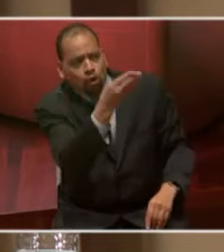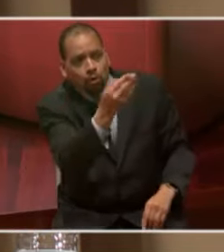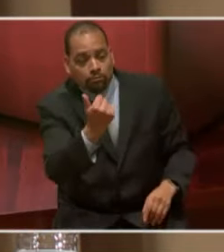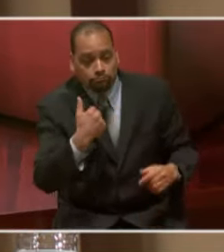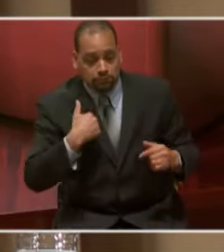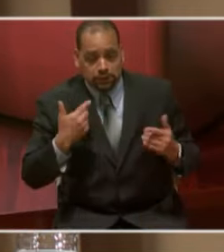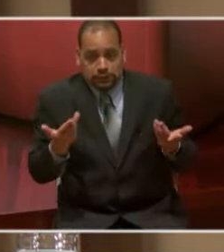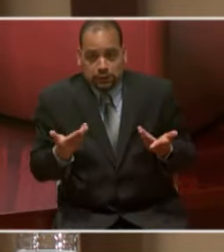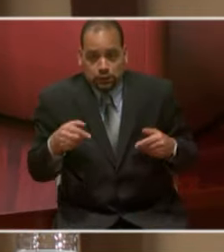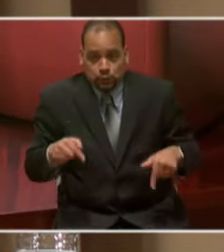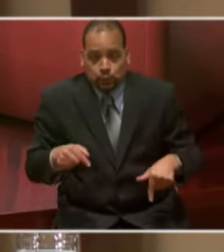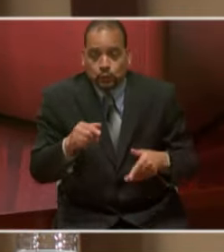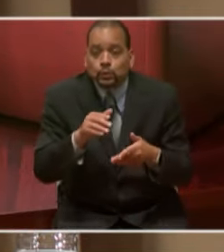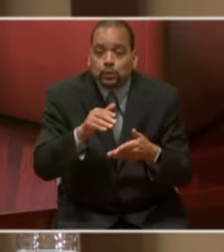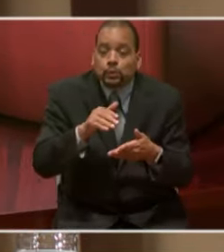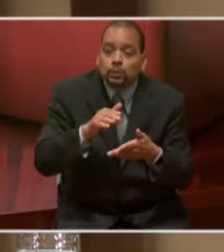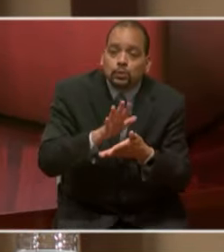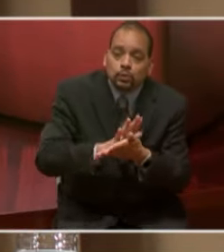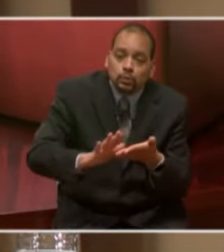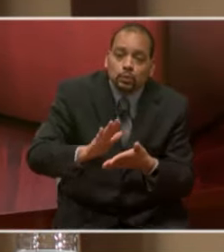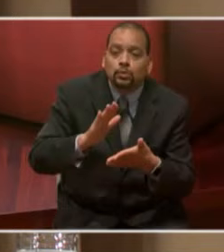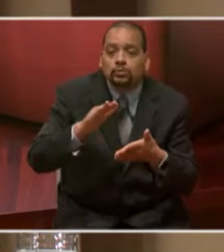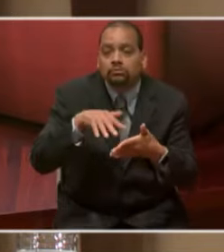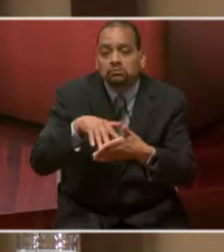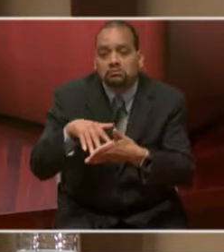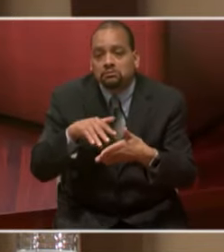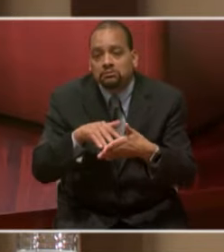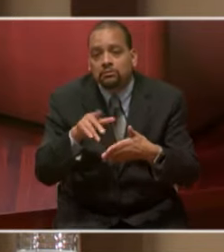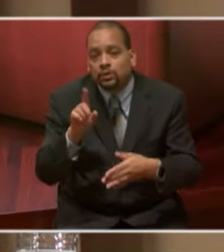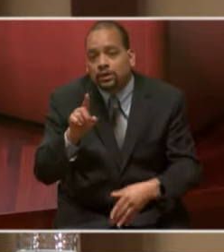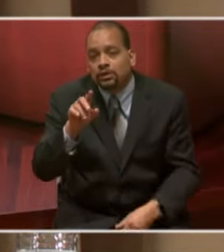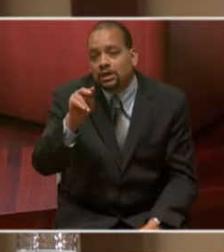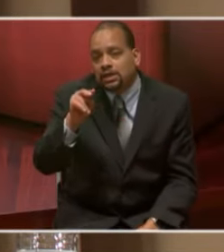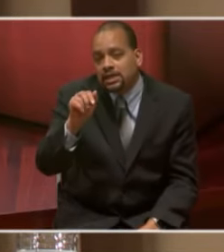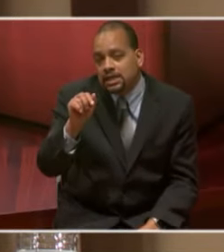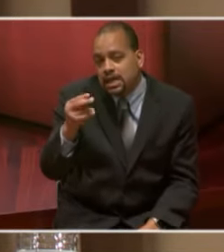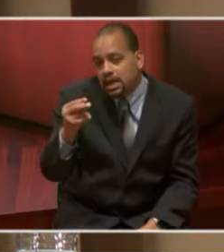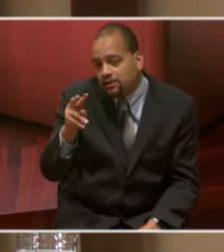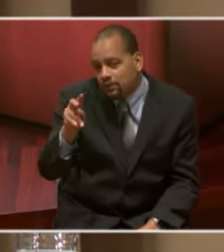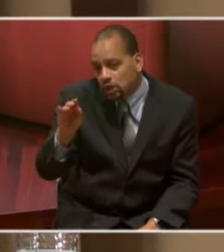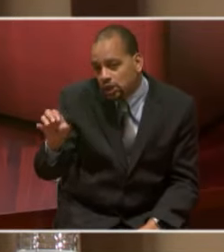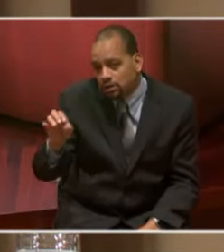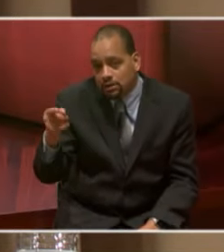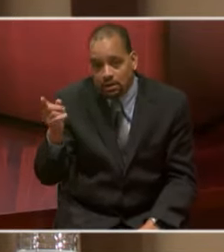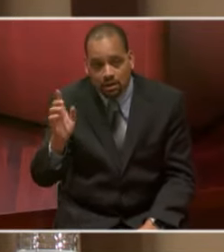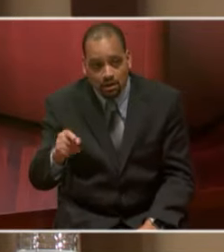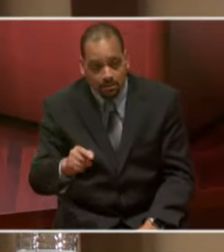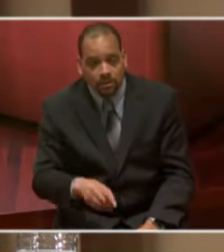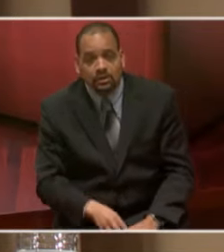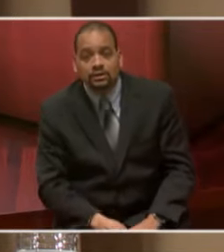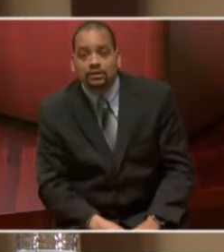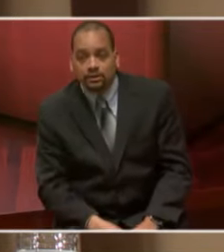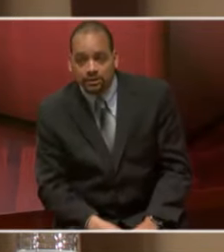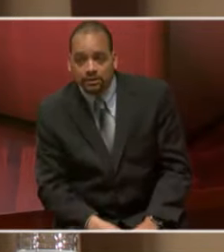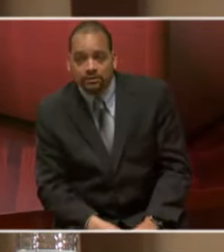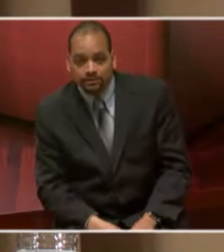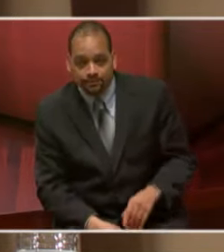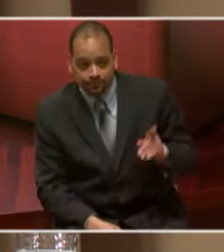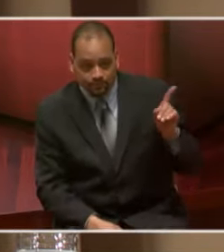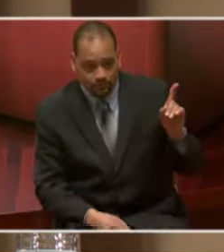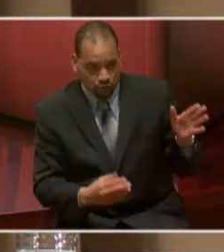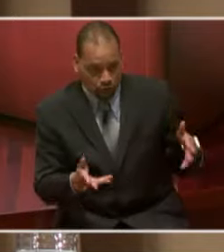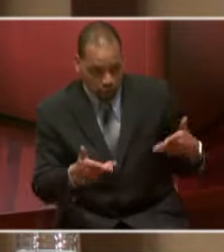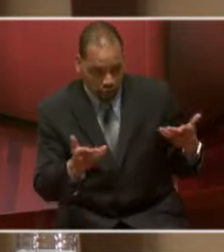On one hand, he could be very mean. Another hand, when we were taken out of jail during the Freedom